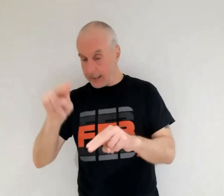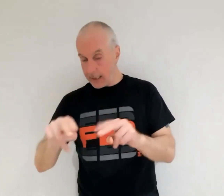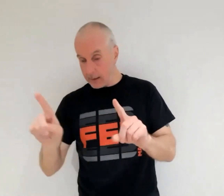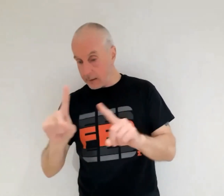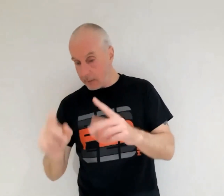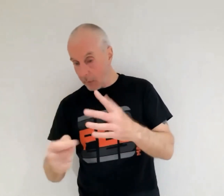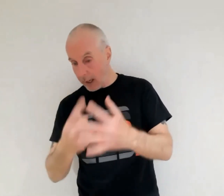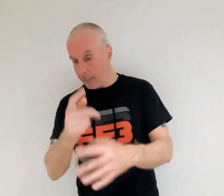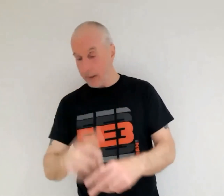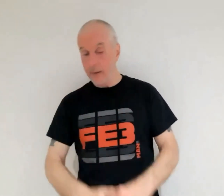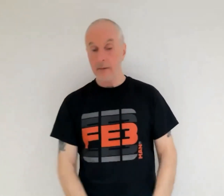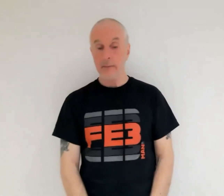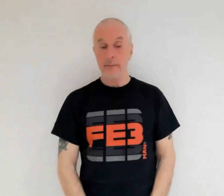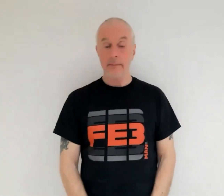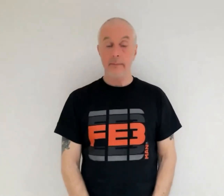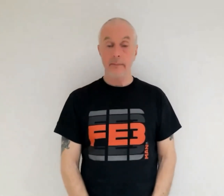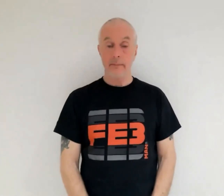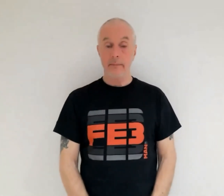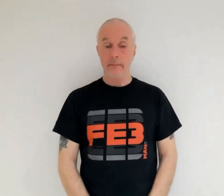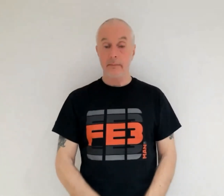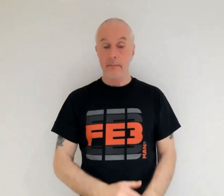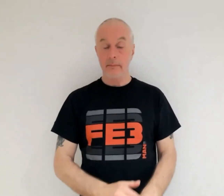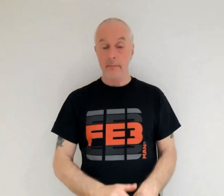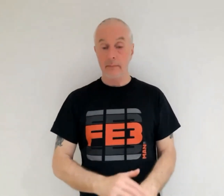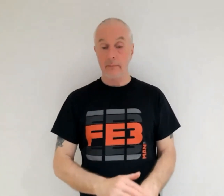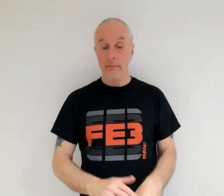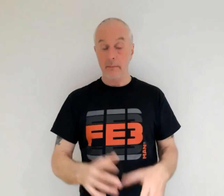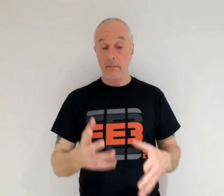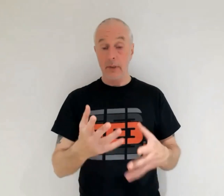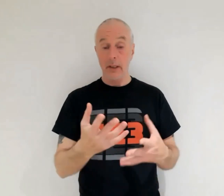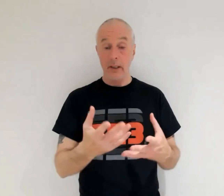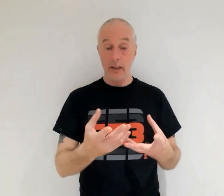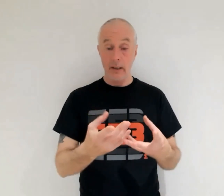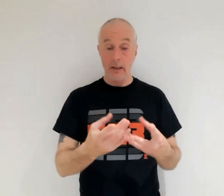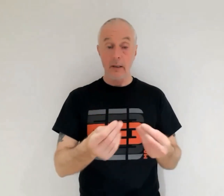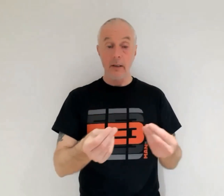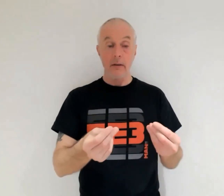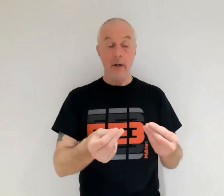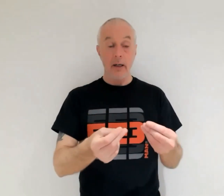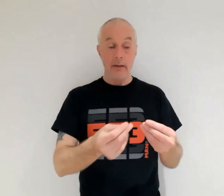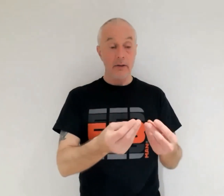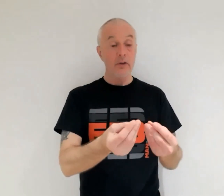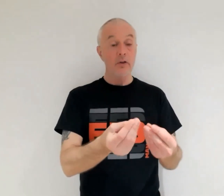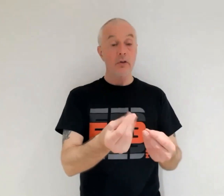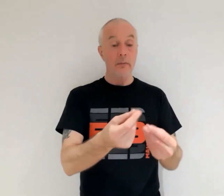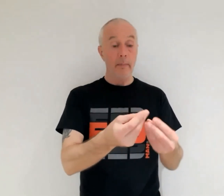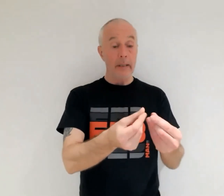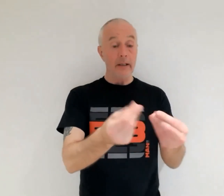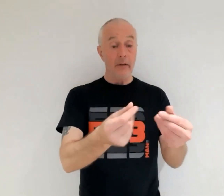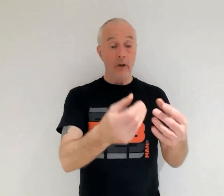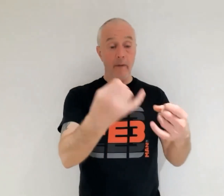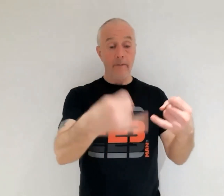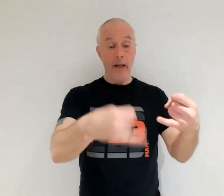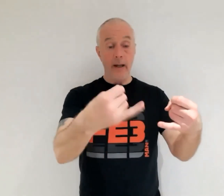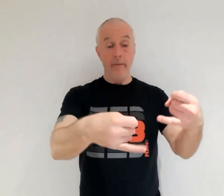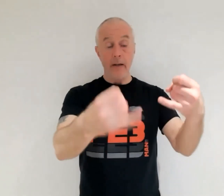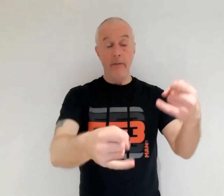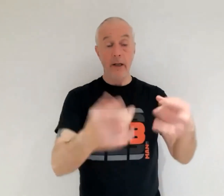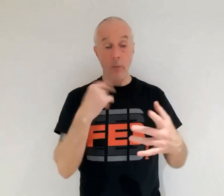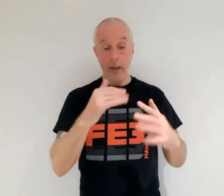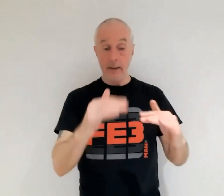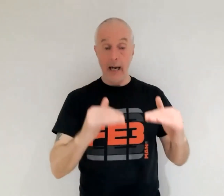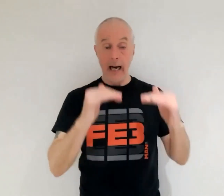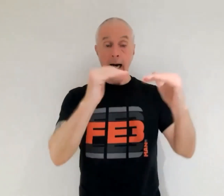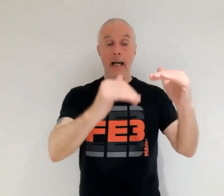it basically needs to answer the question, are you going to have materials that fail at a higher frequency because of embrittlement? So